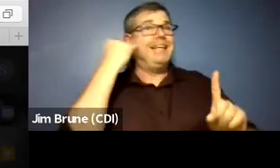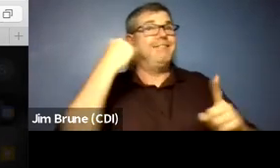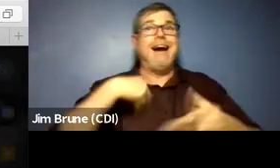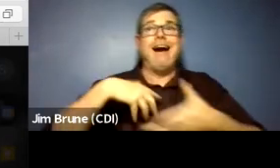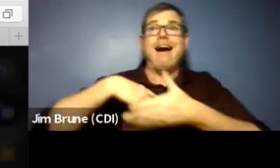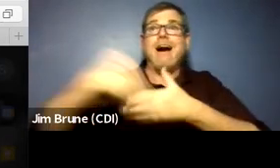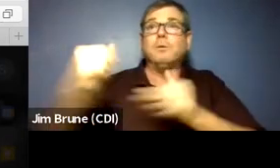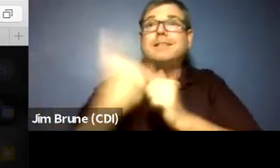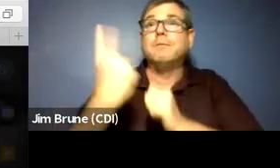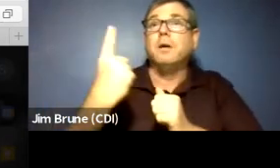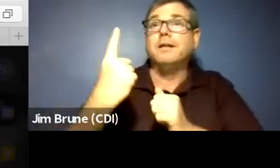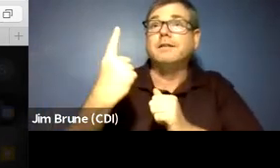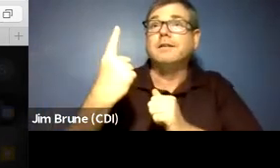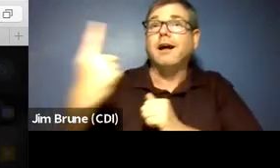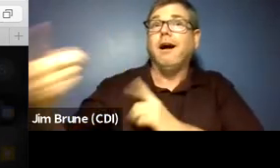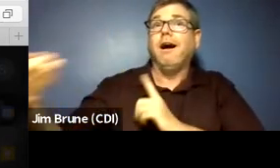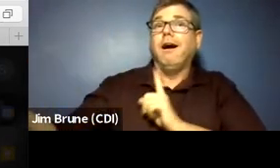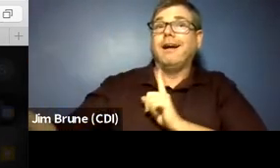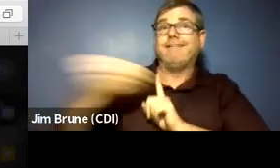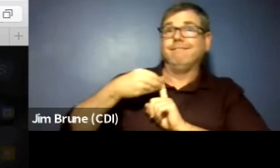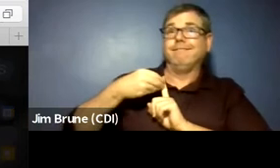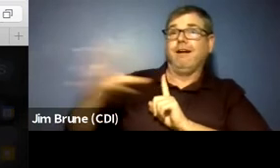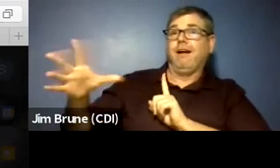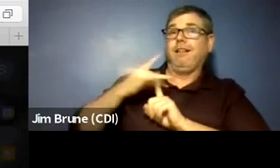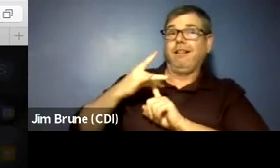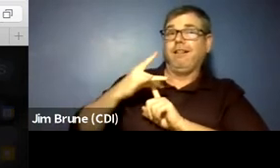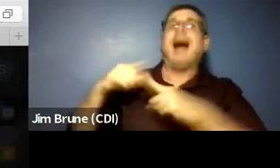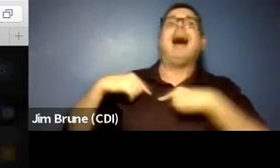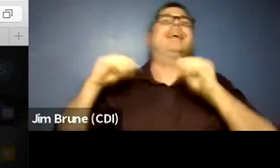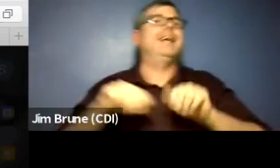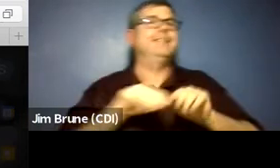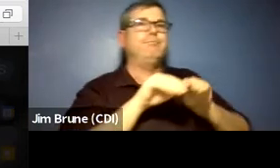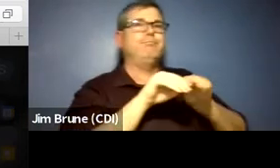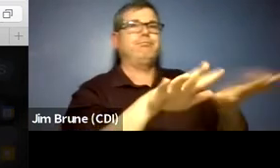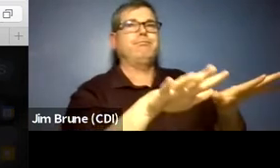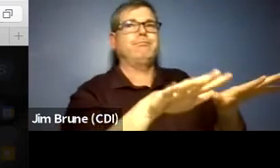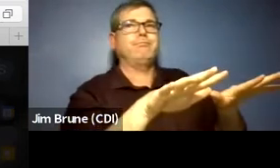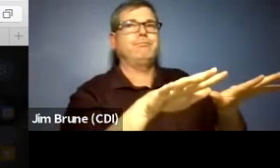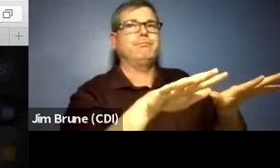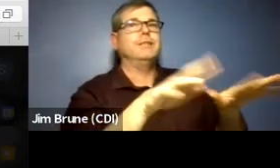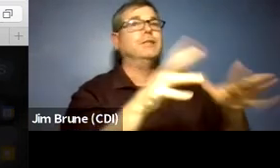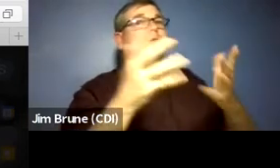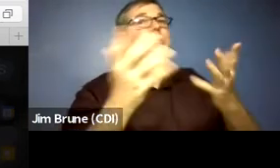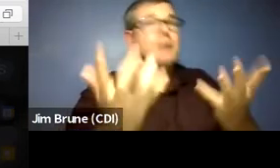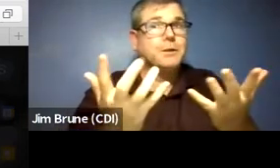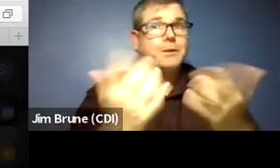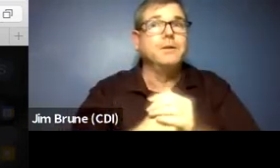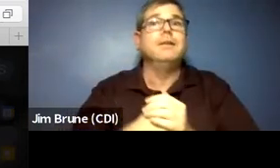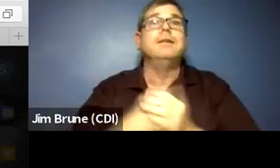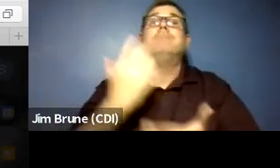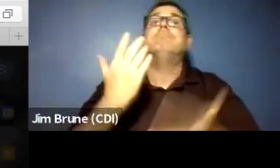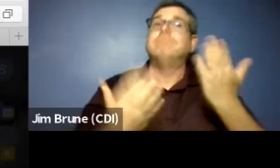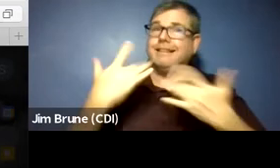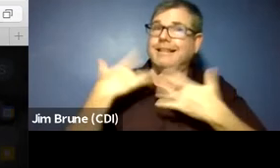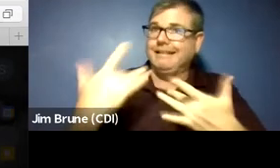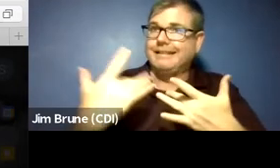So we're waiting to find that out. And we actually think it's probably likely that you are not a spreader, but